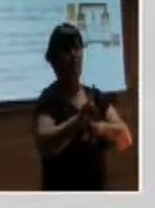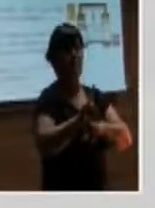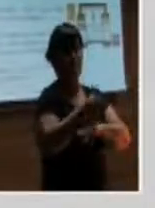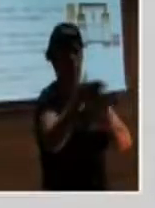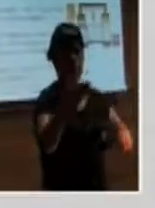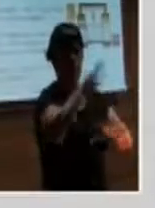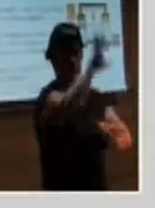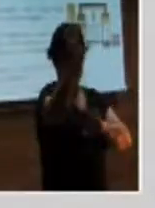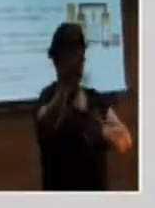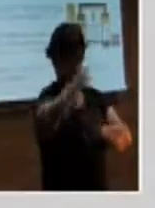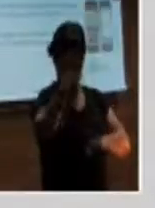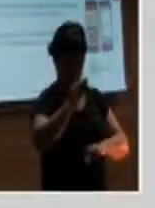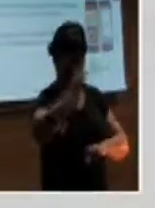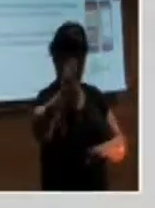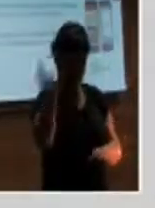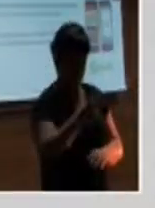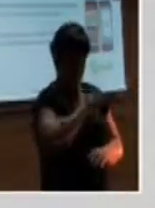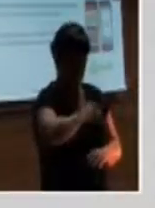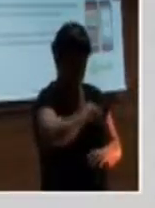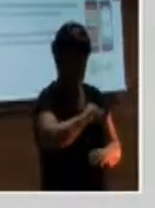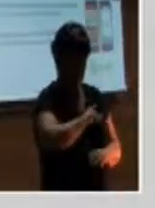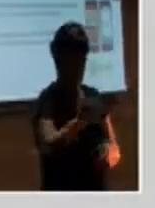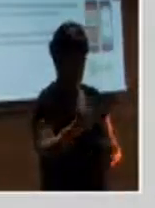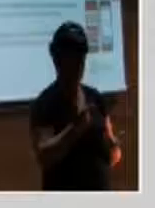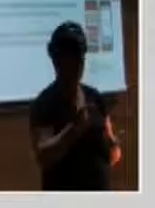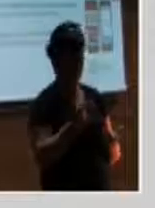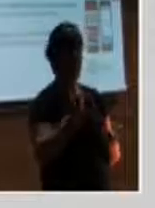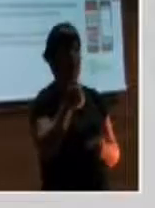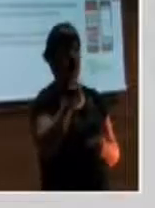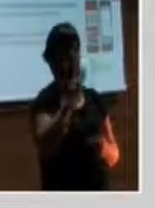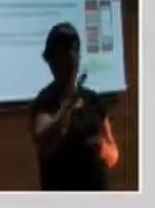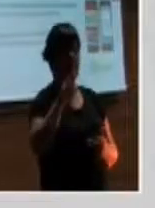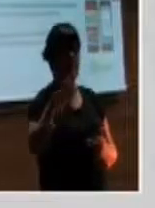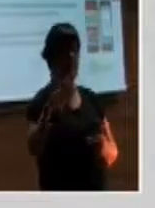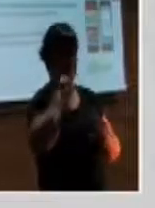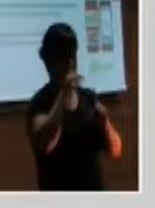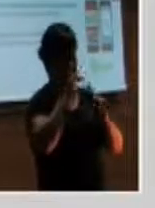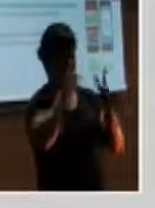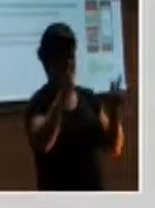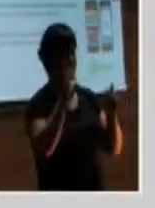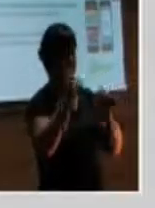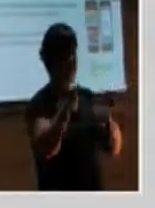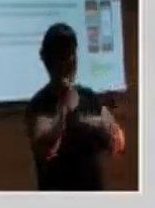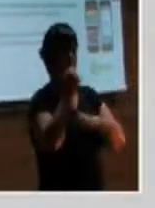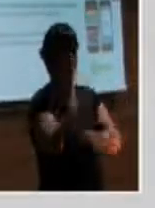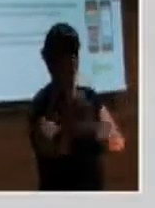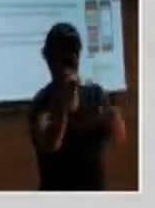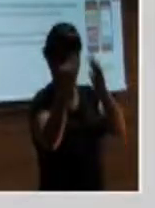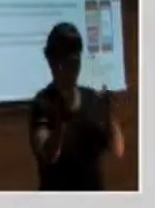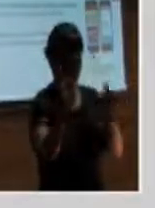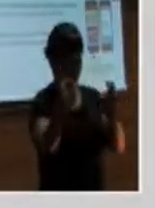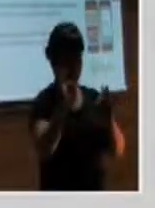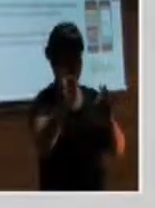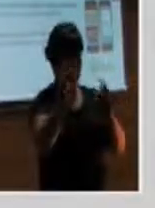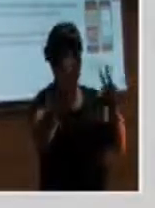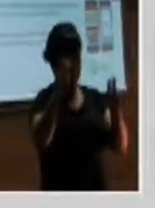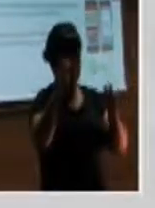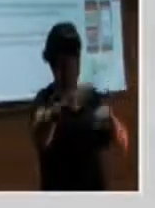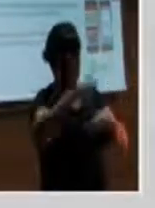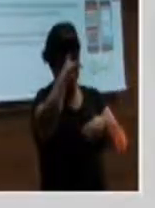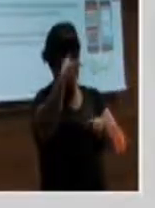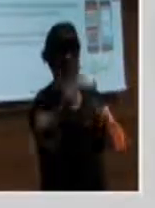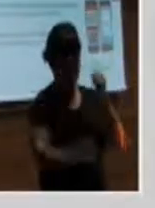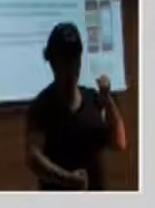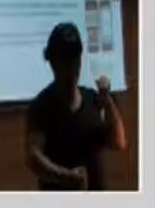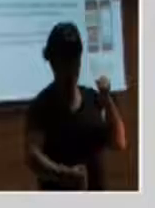download, but we also want them to have a tool for interacting with